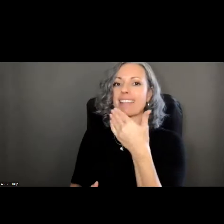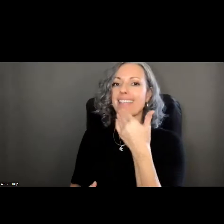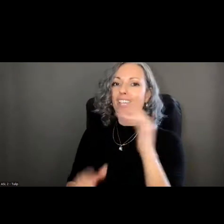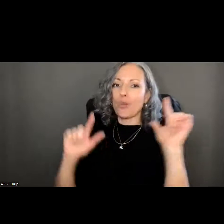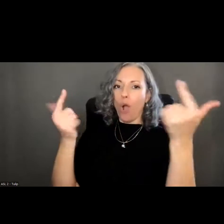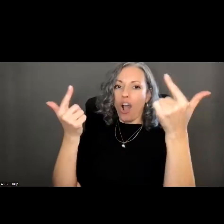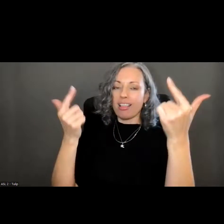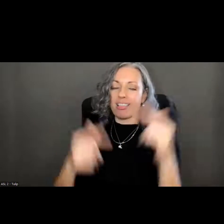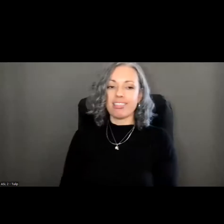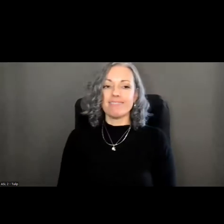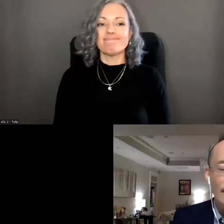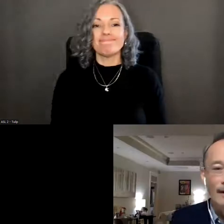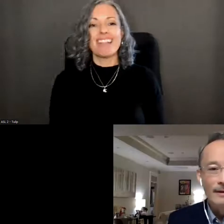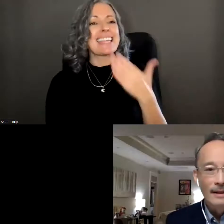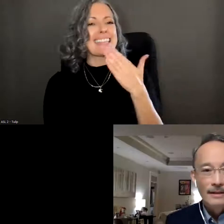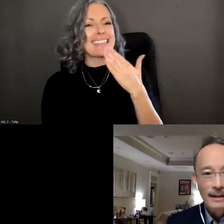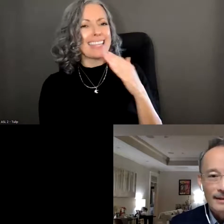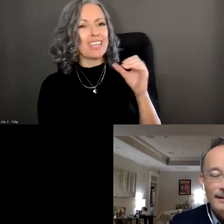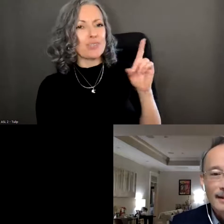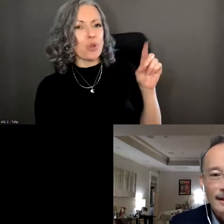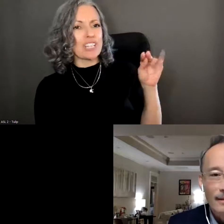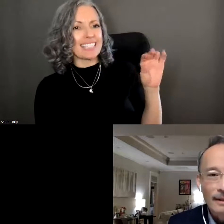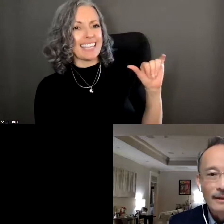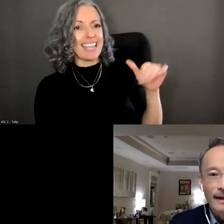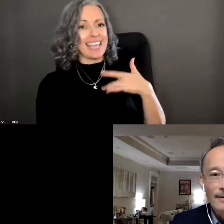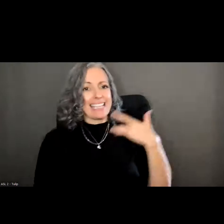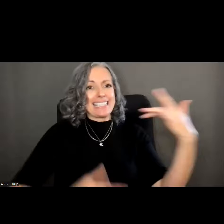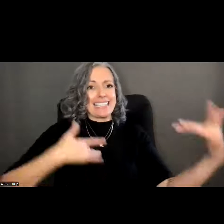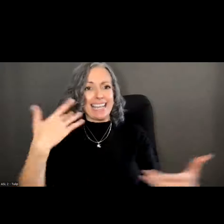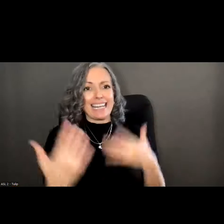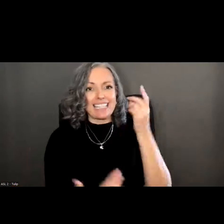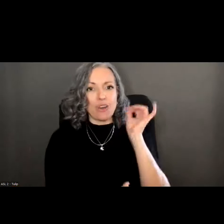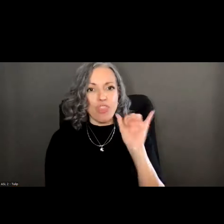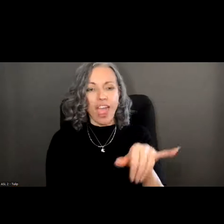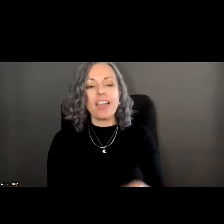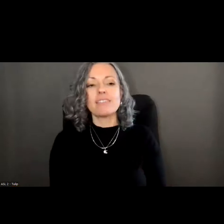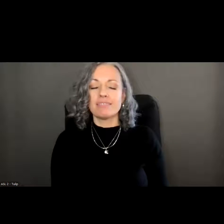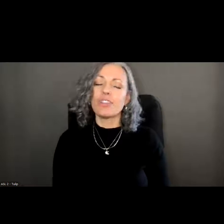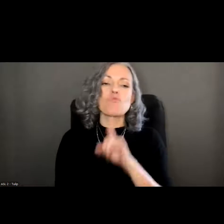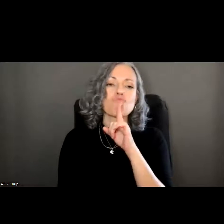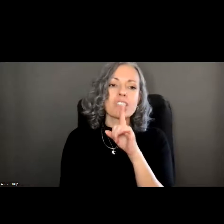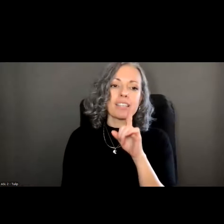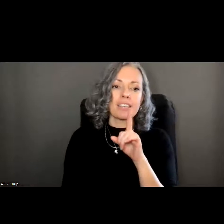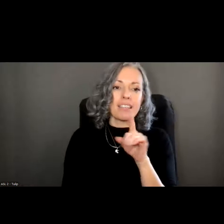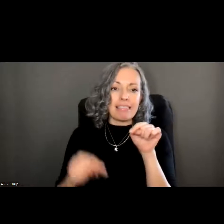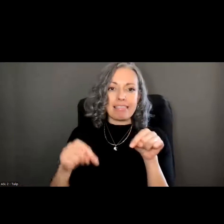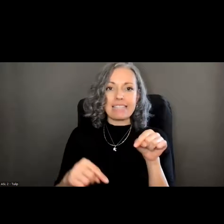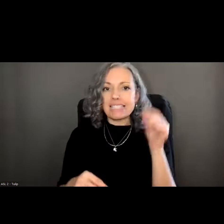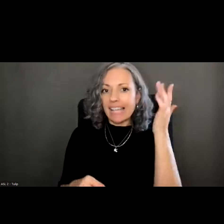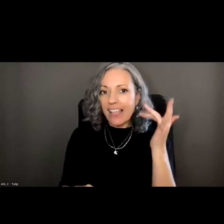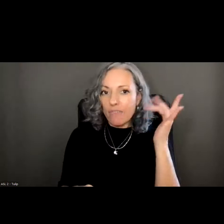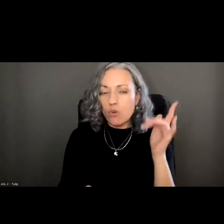everyone. Thank you so much, Darcy. It's exciting to hear that our great state is paying not